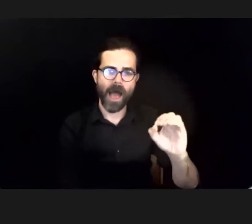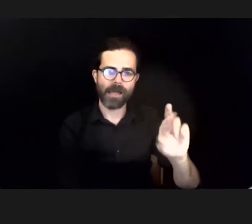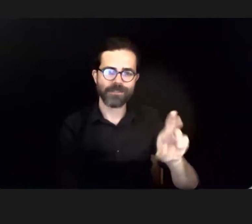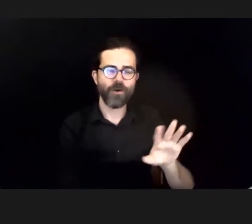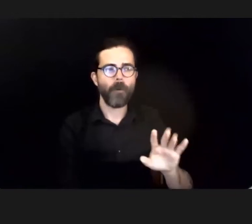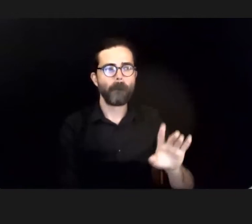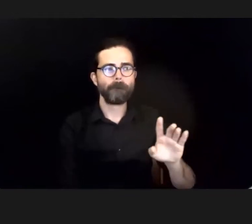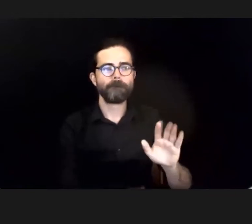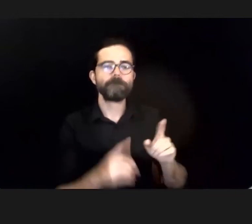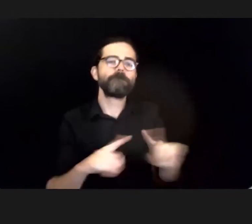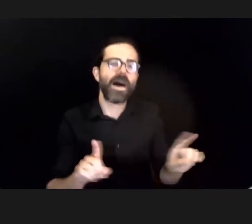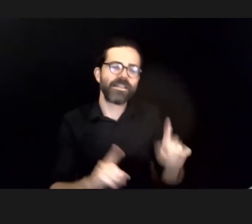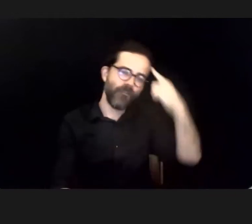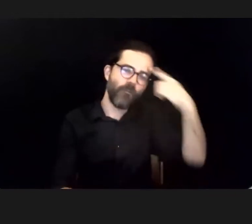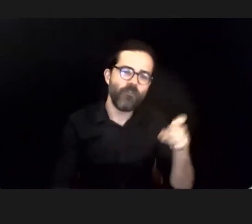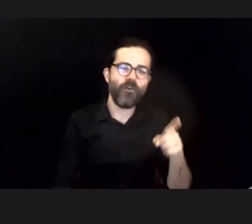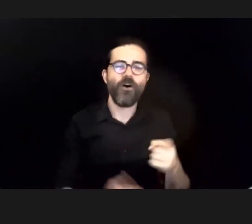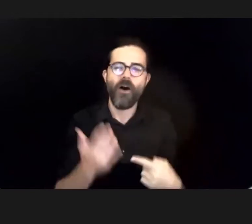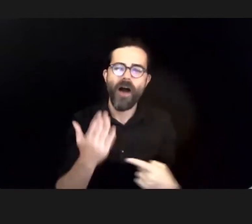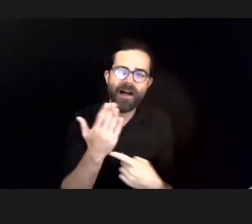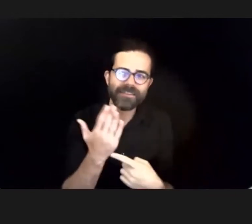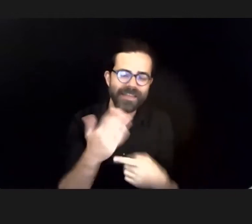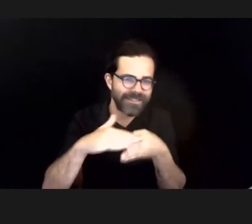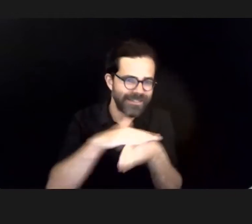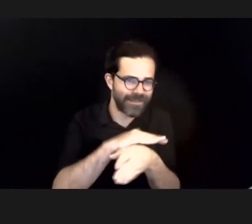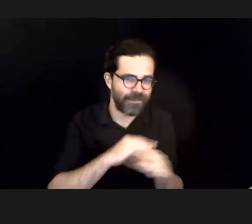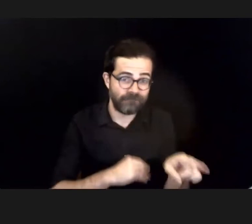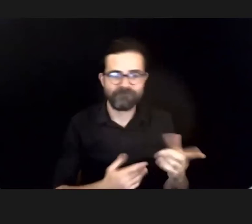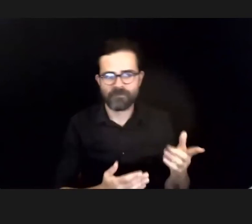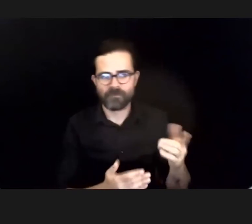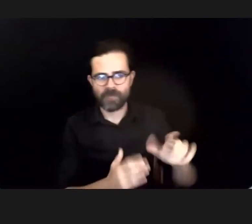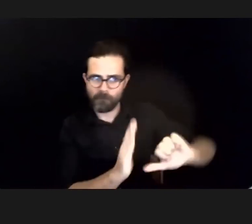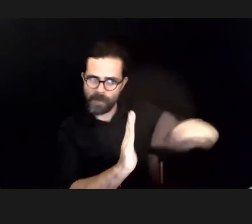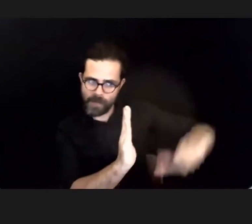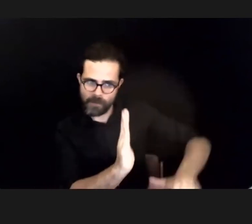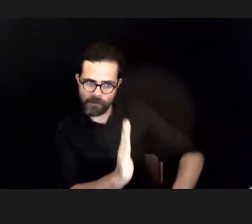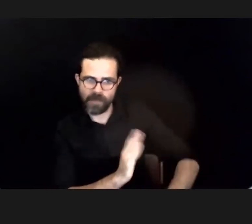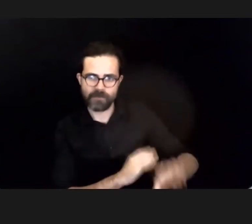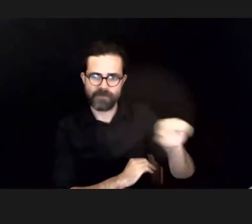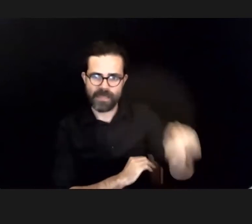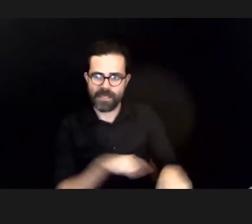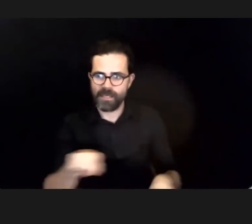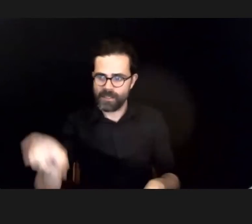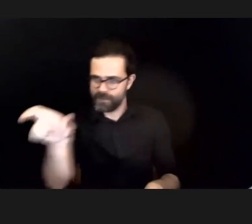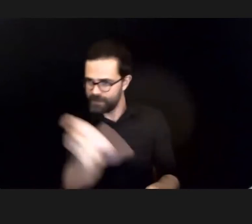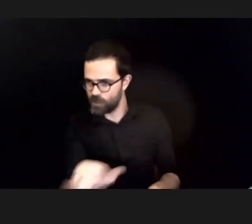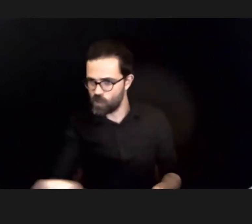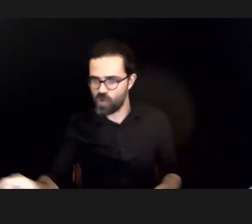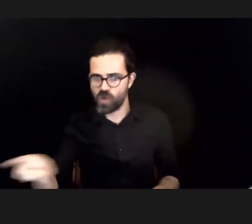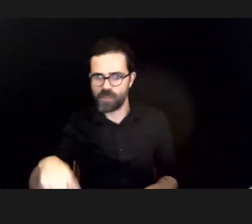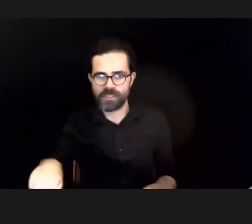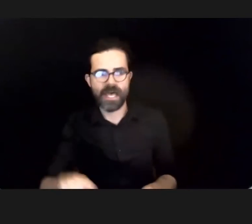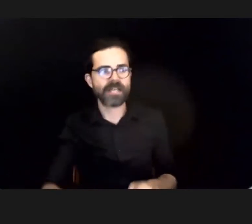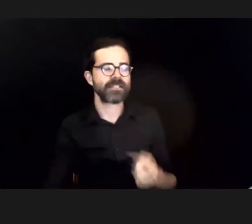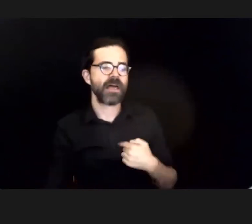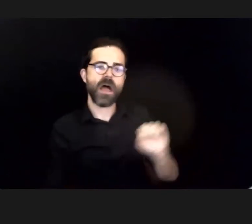works. And on the other hand, the end users have the opportunity to validate on a social level. It's a kind of